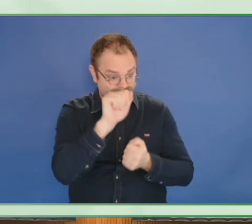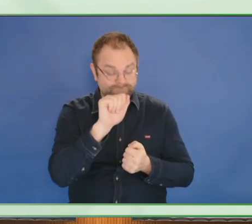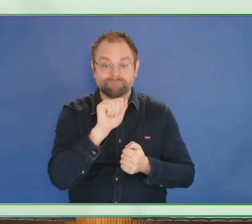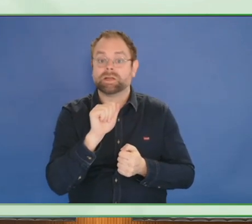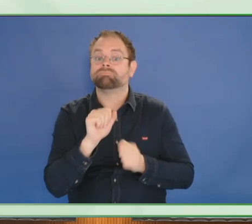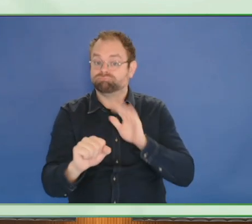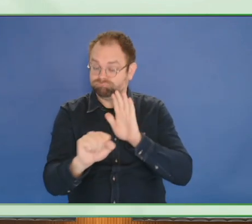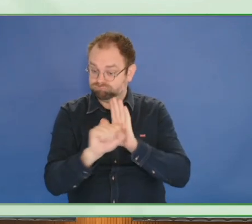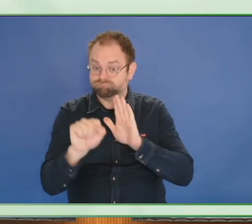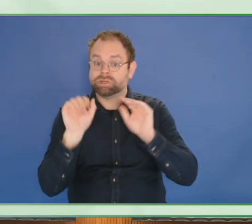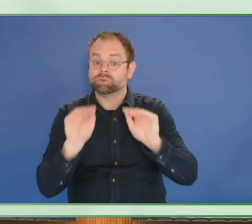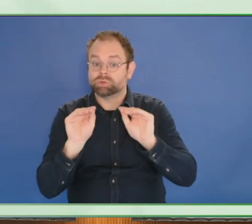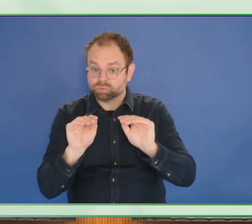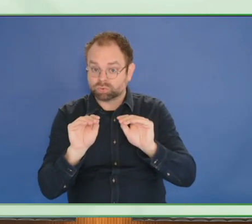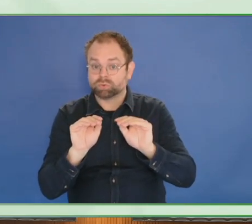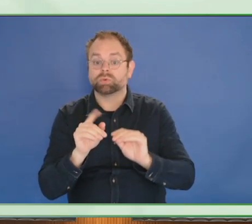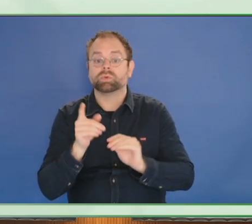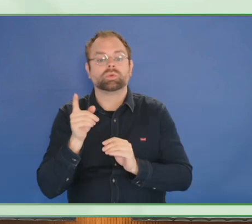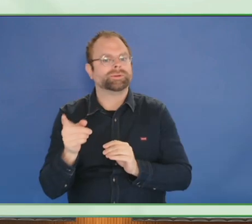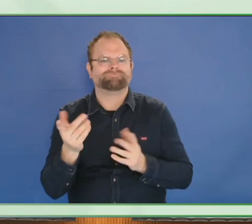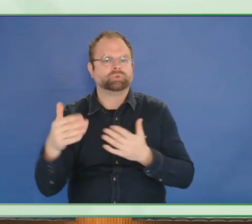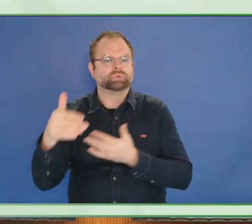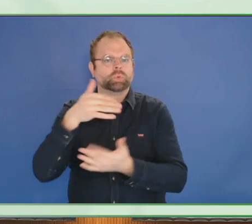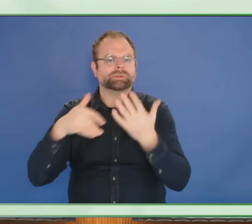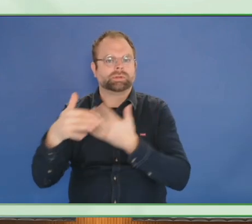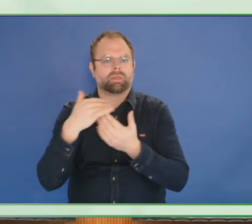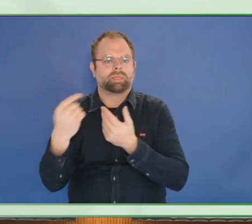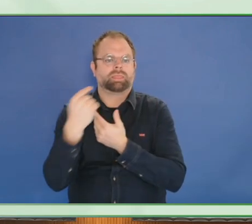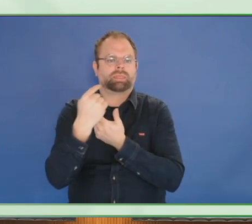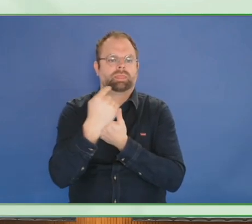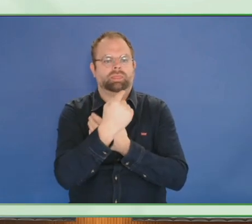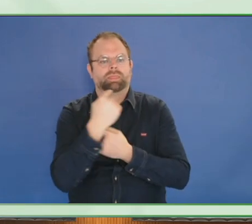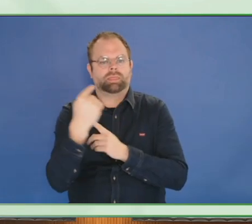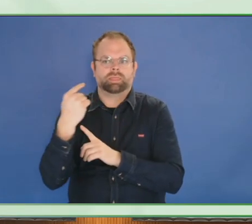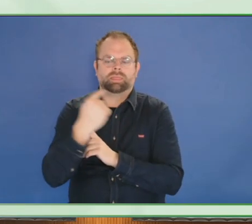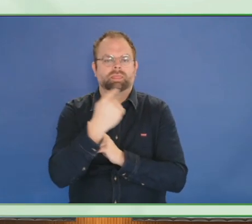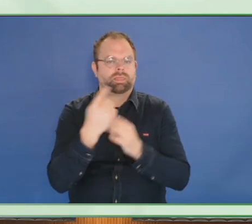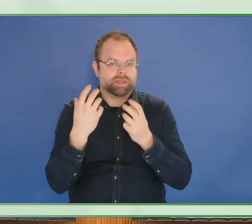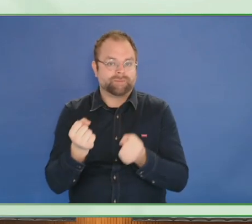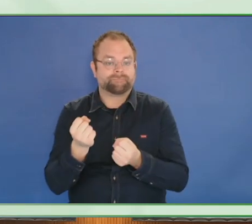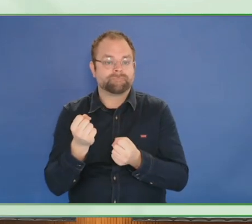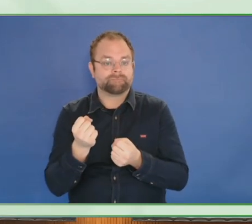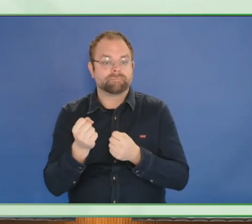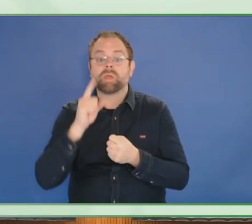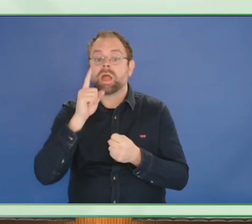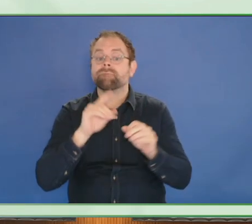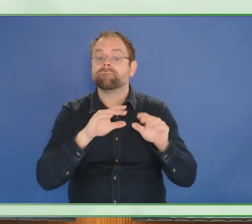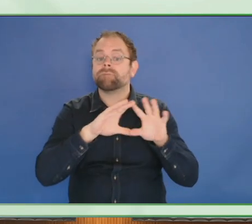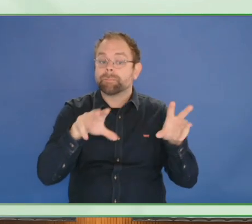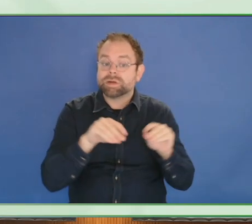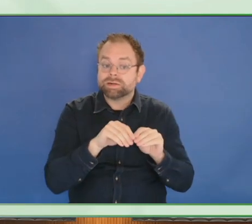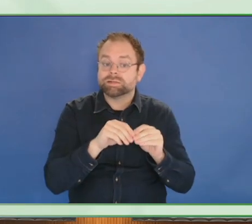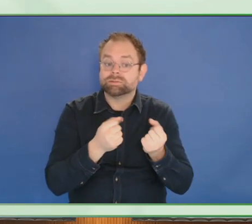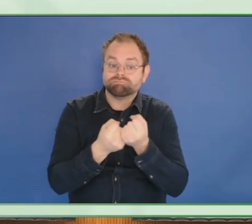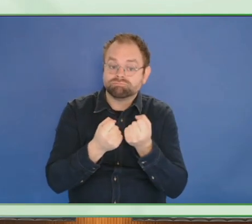she refused to let these challenges define her future. She joined QADER's Economic